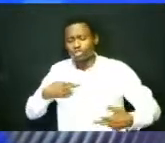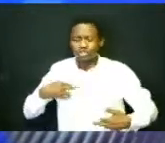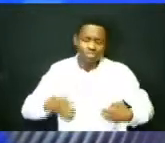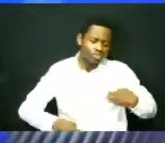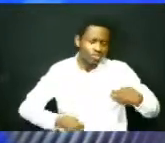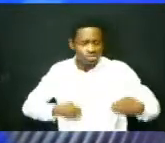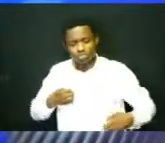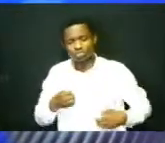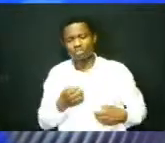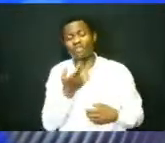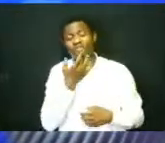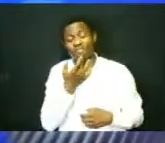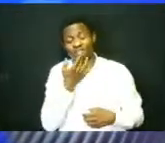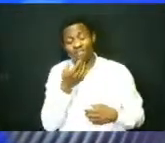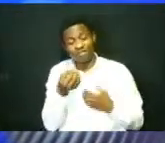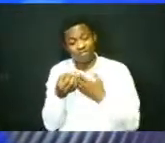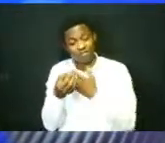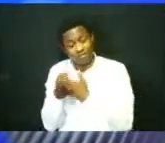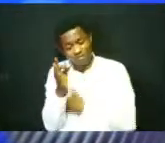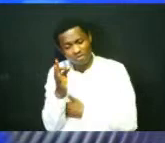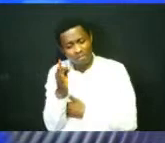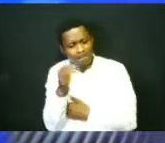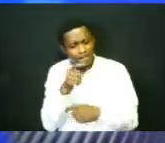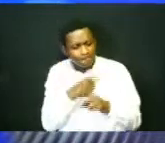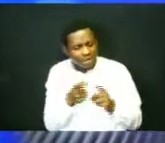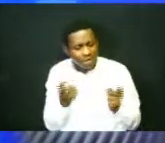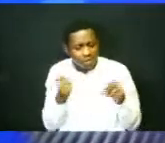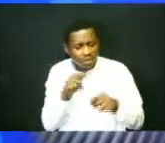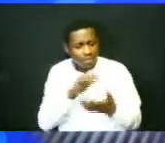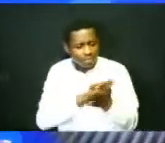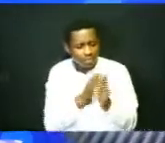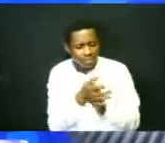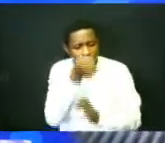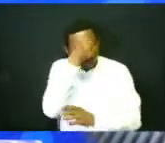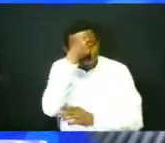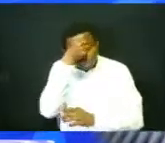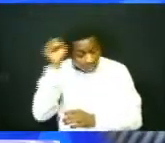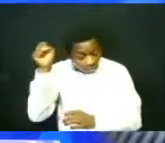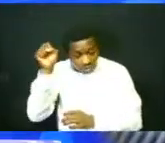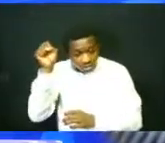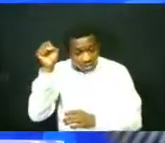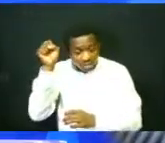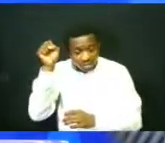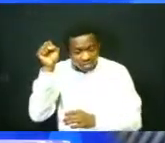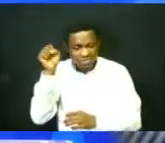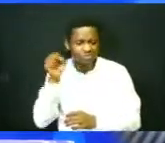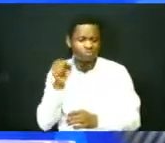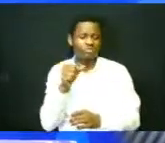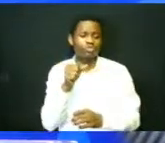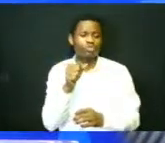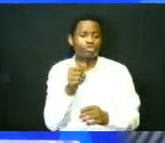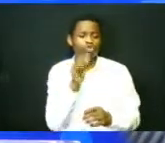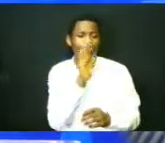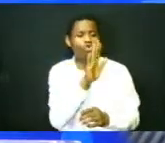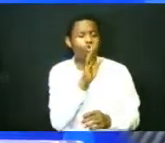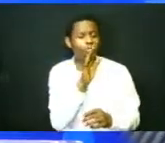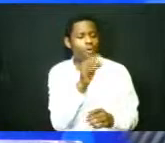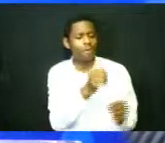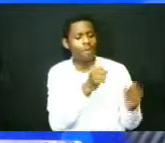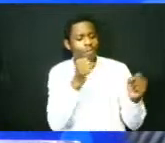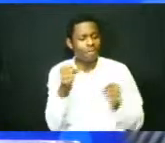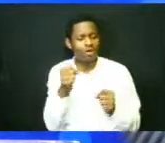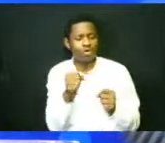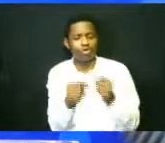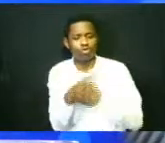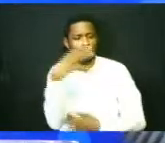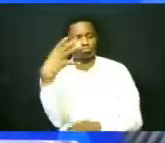through disobedience, he lost the divine power to the extent that even when someone was praying and interceding for